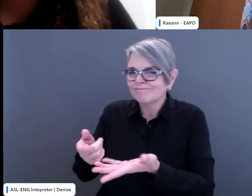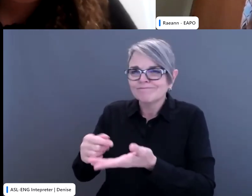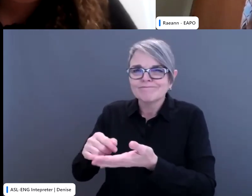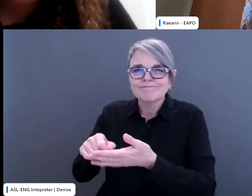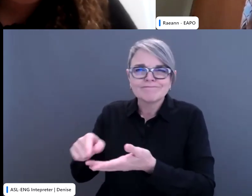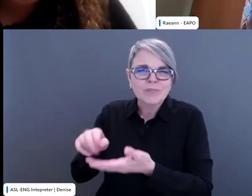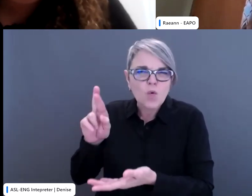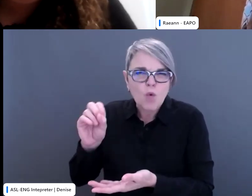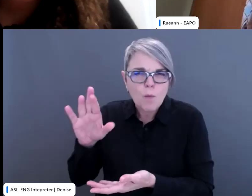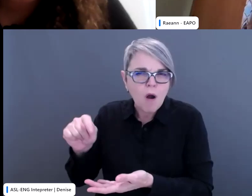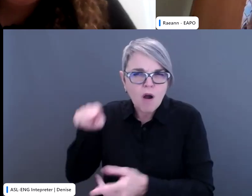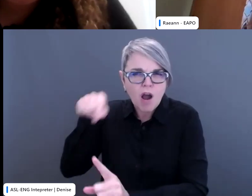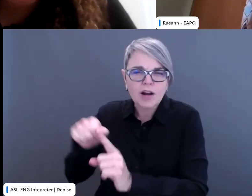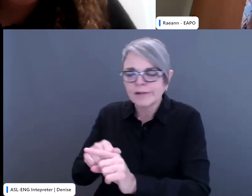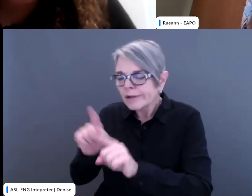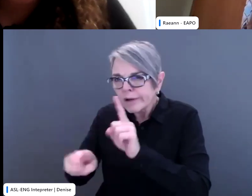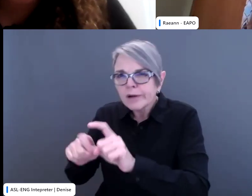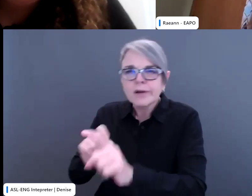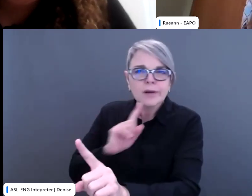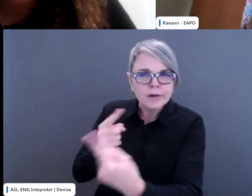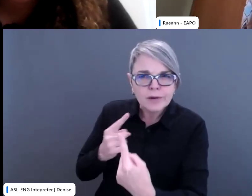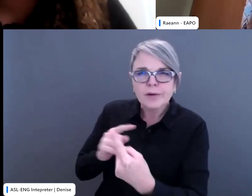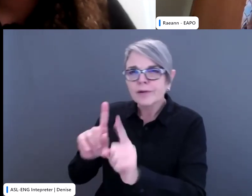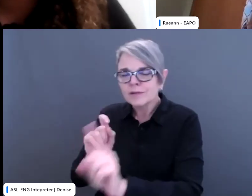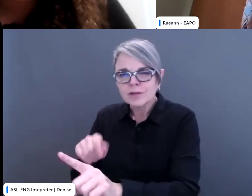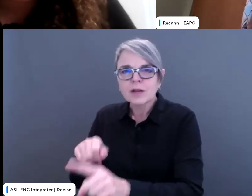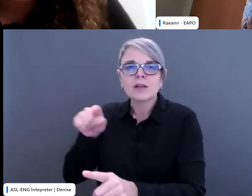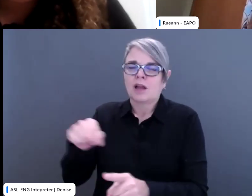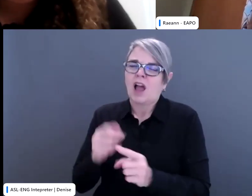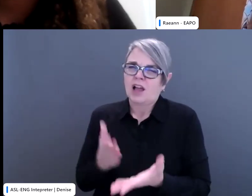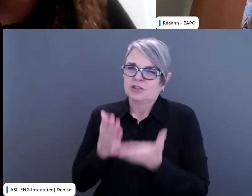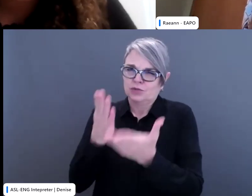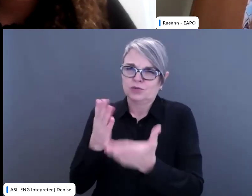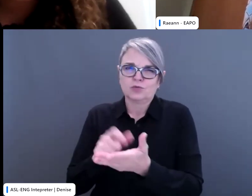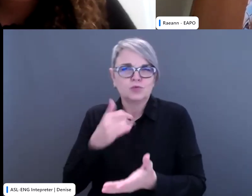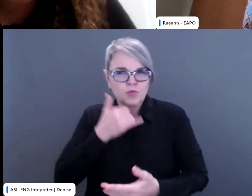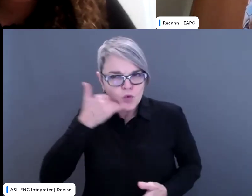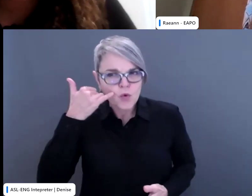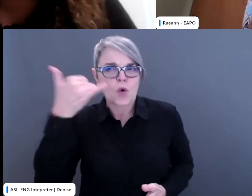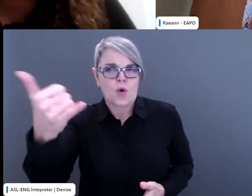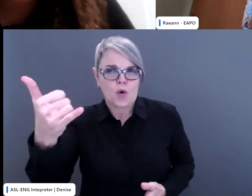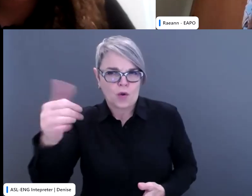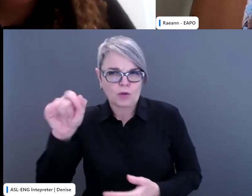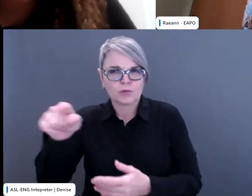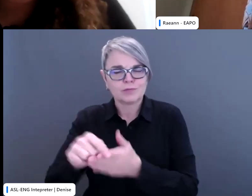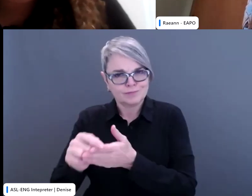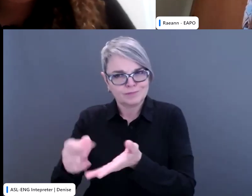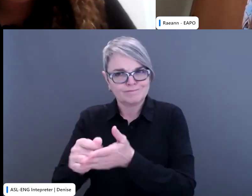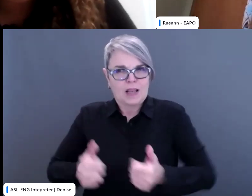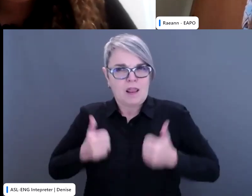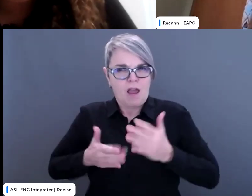to another human being on the other line in order to ask your specific questions or get